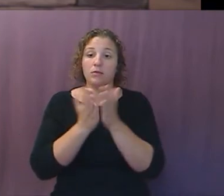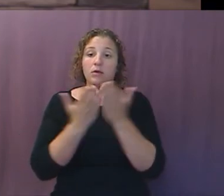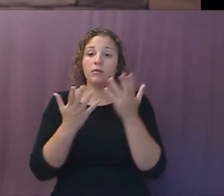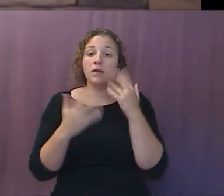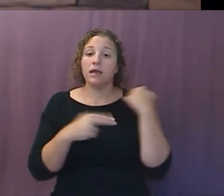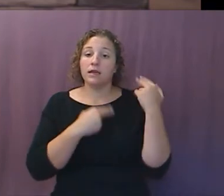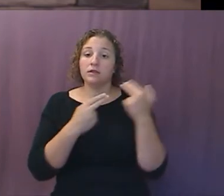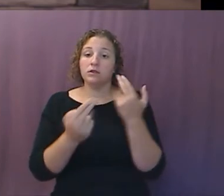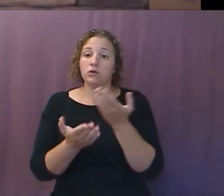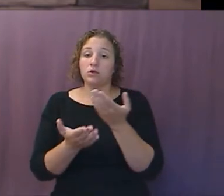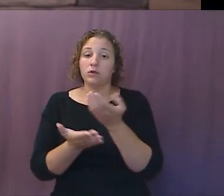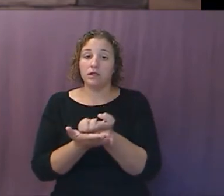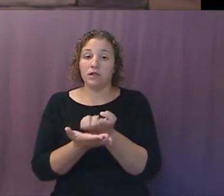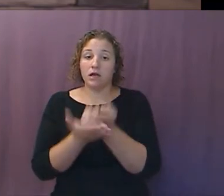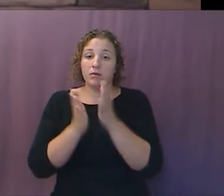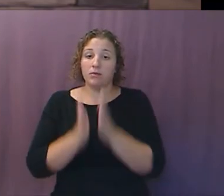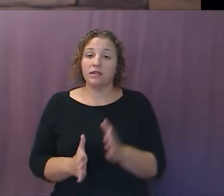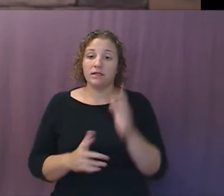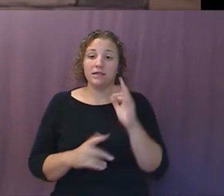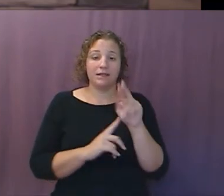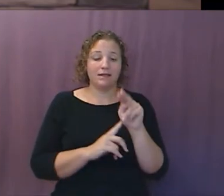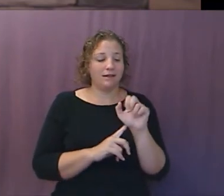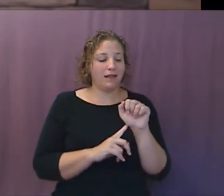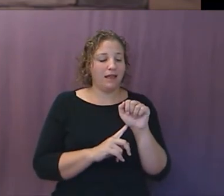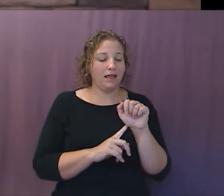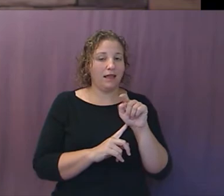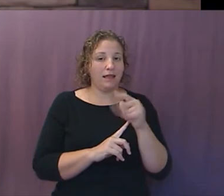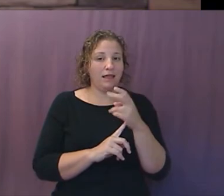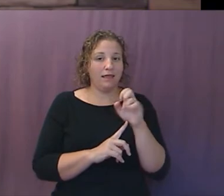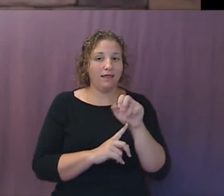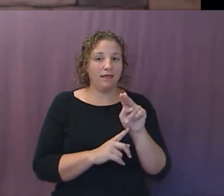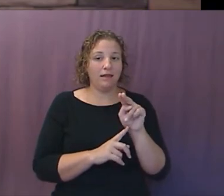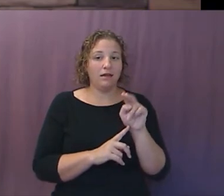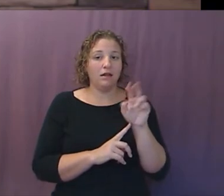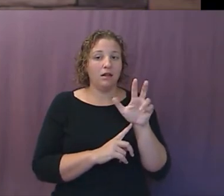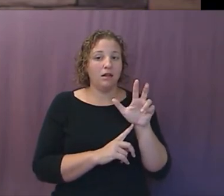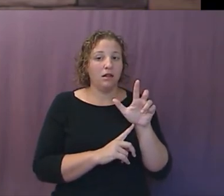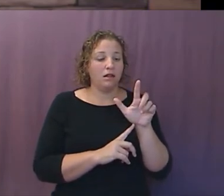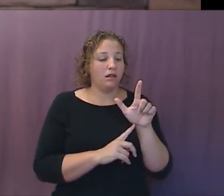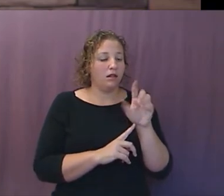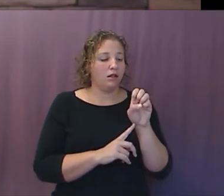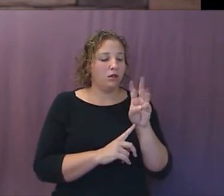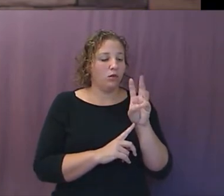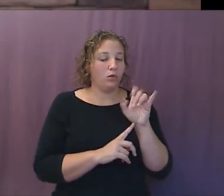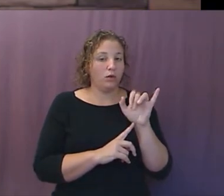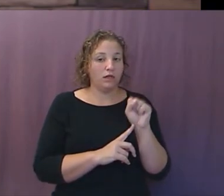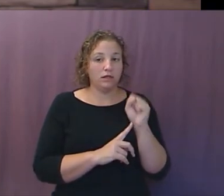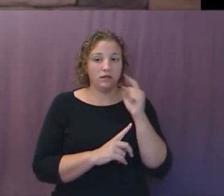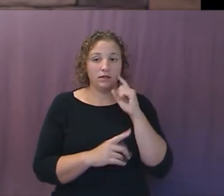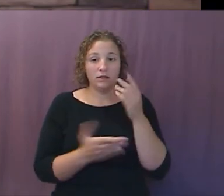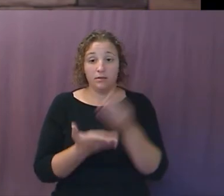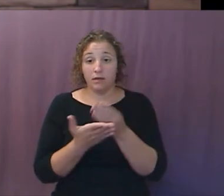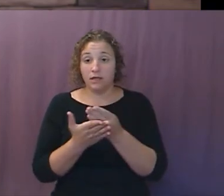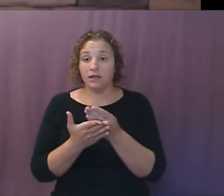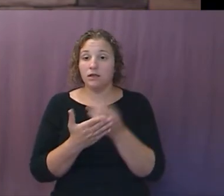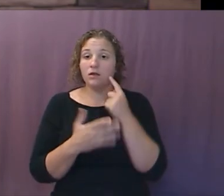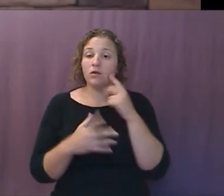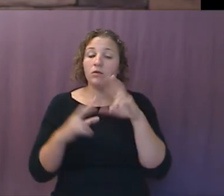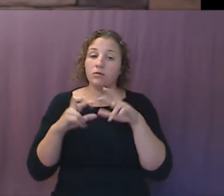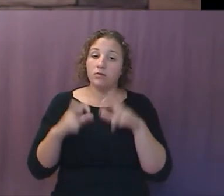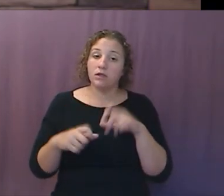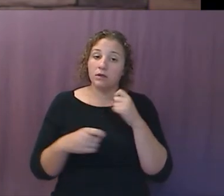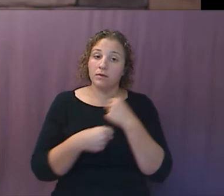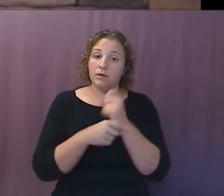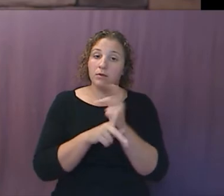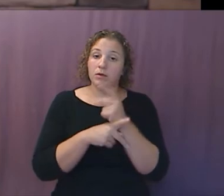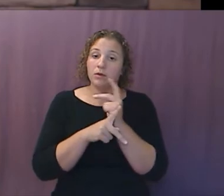Nathan Lewis. You might also look at a book that I co-authored, Money, or the documentary, In Money We Trust, that I recently helped